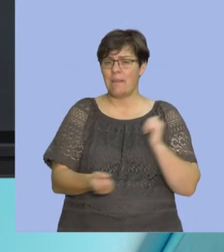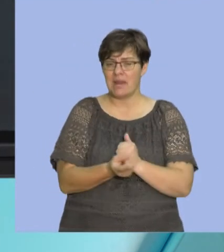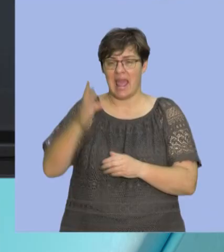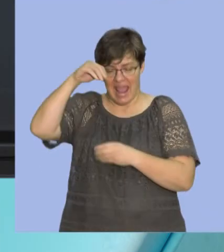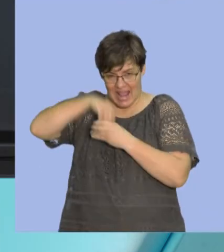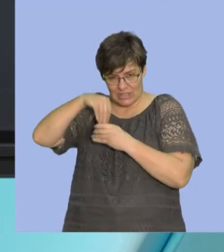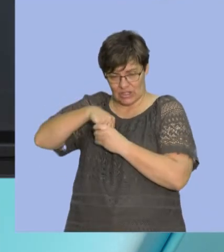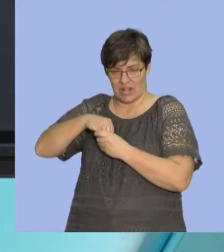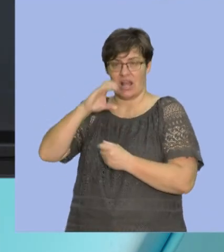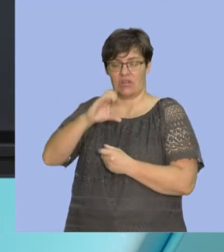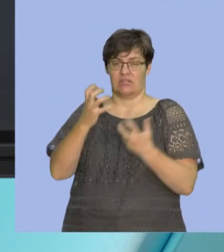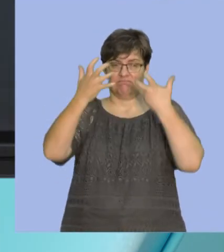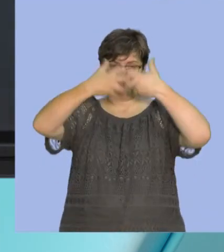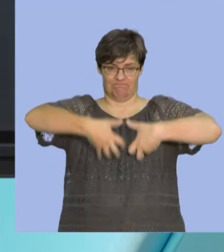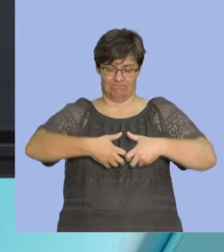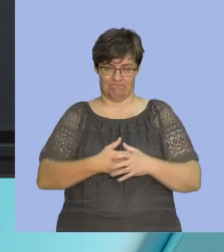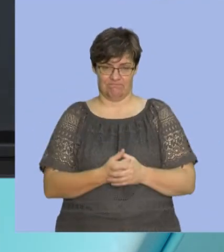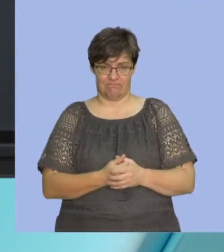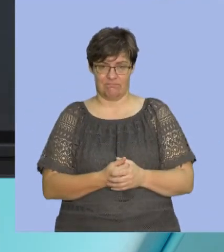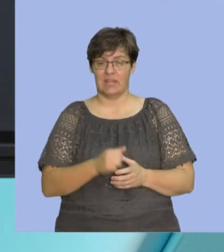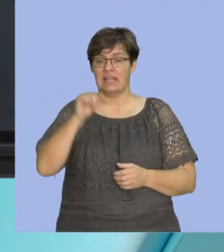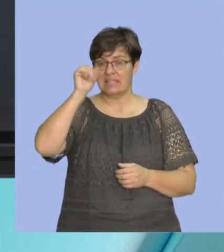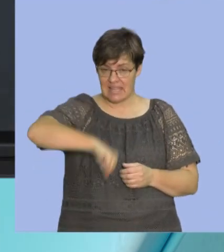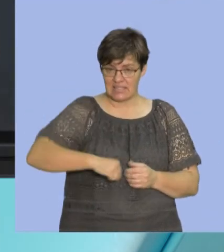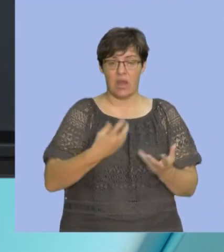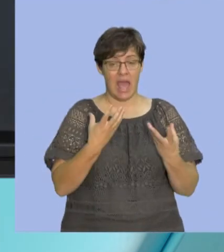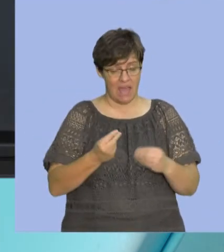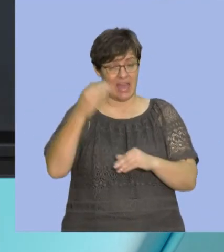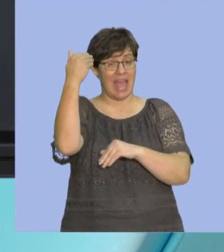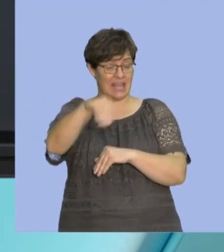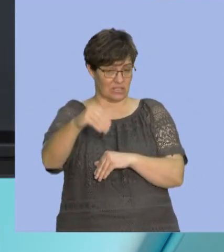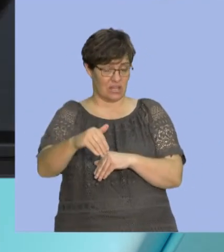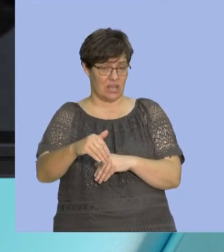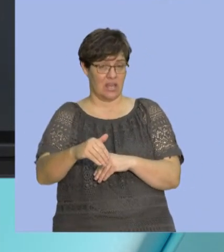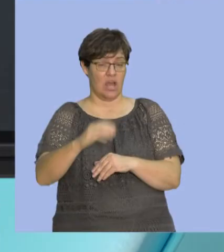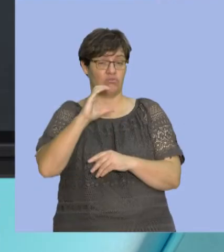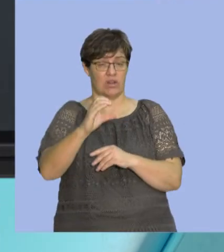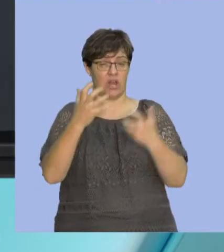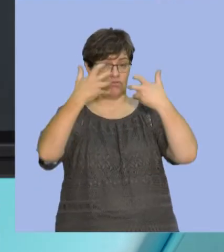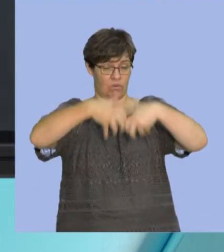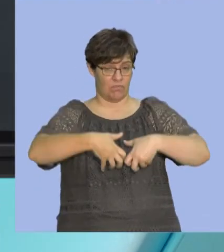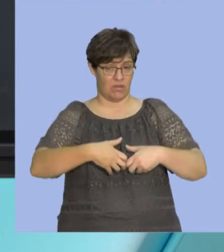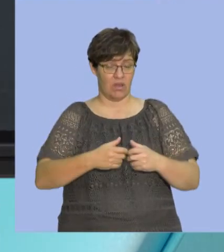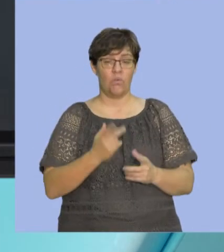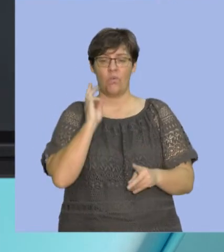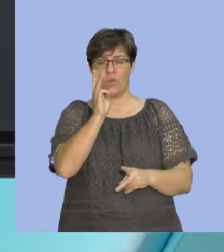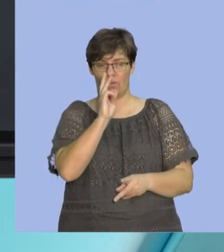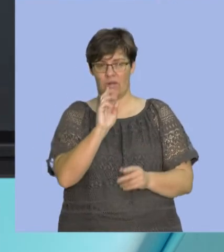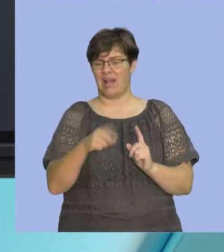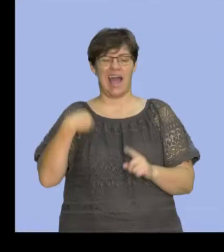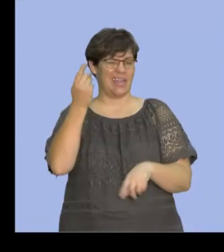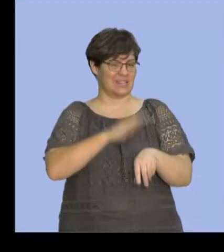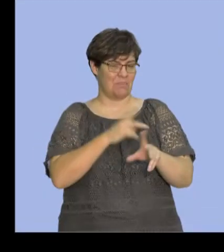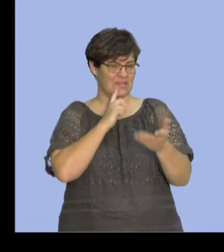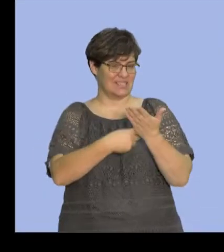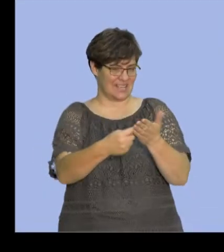creditors recon. Yes, you also get an external creditors recon, But we'll get to that destination some other time.